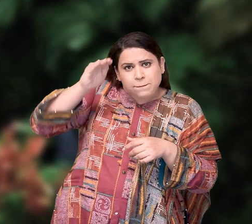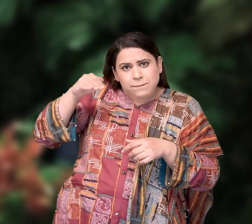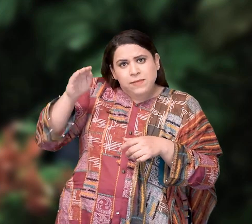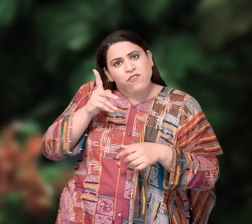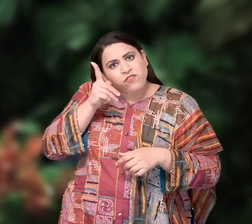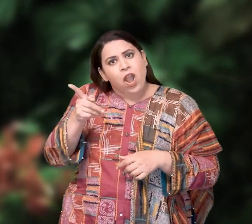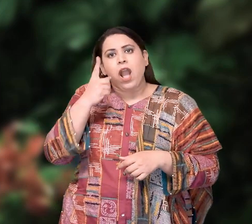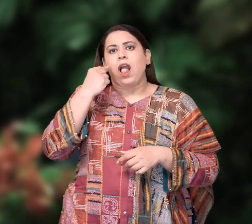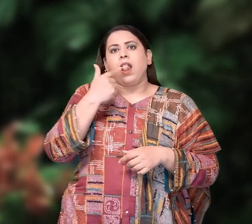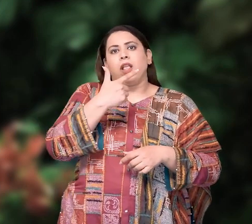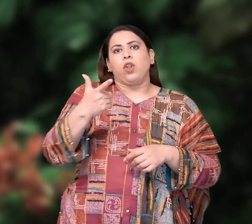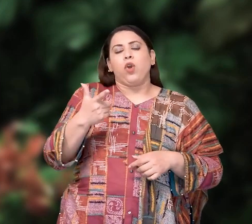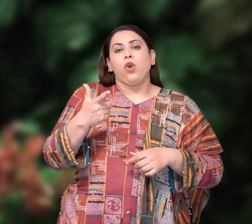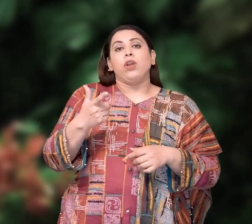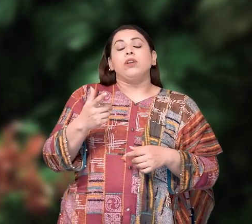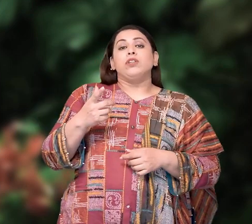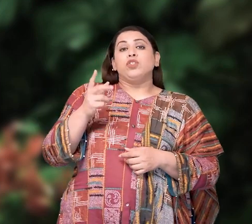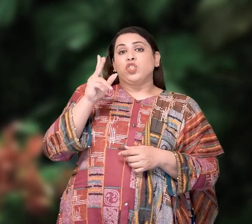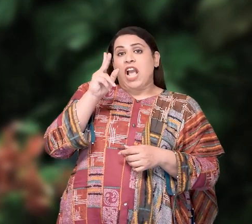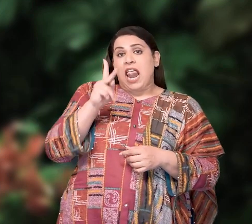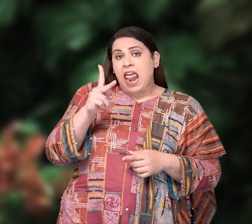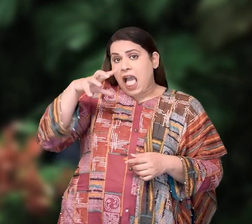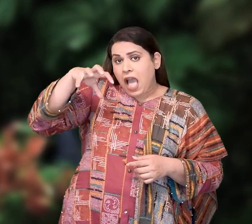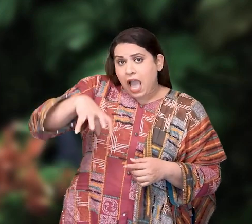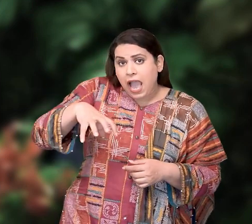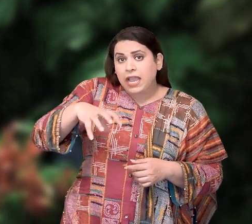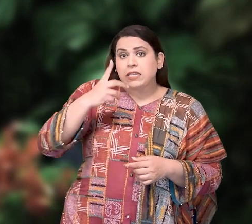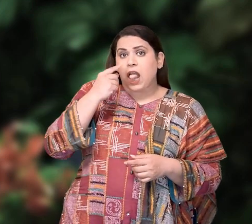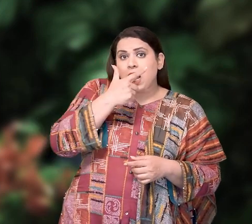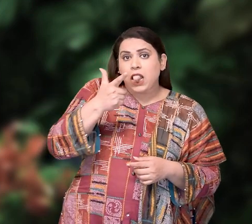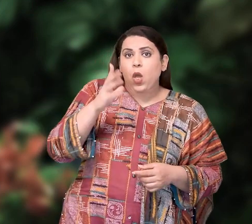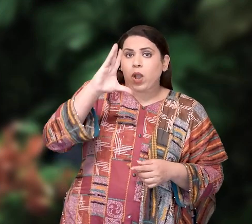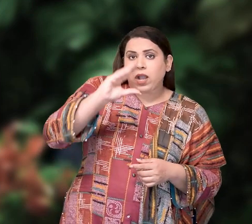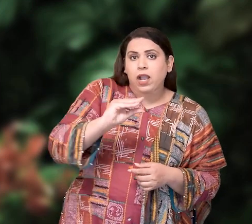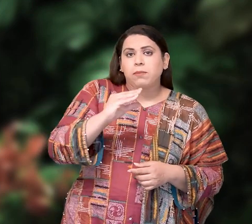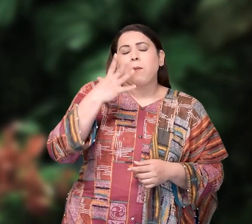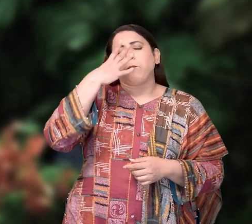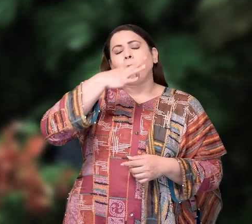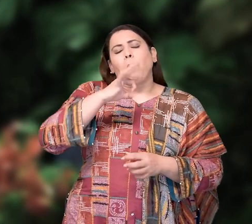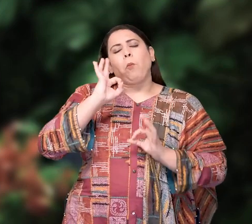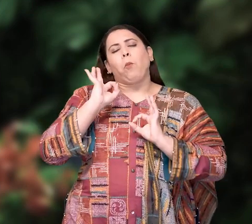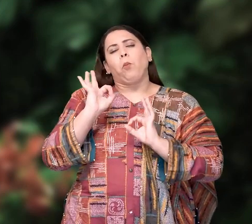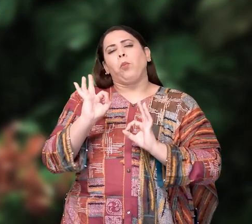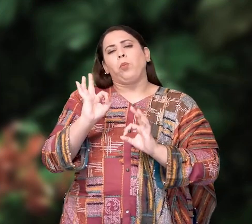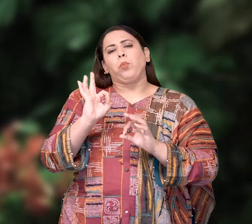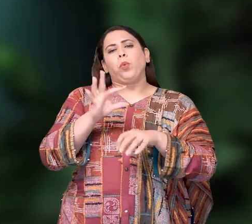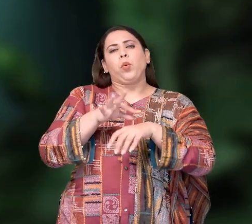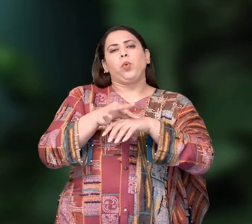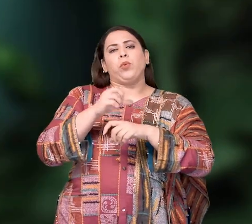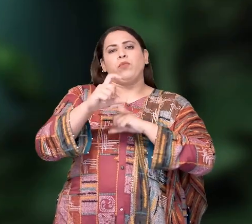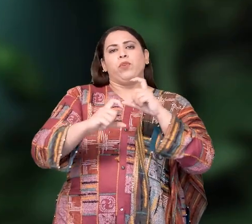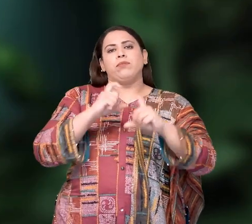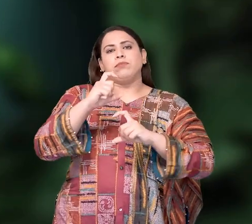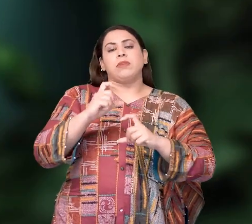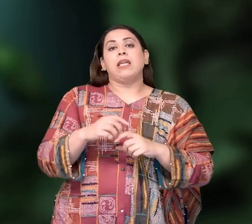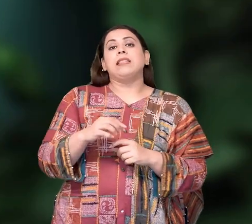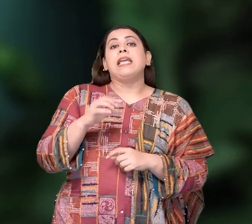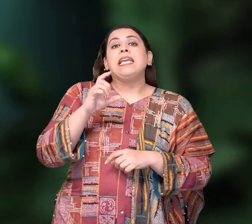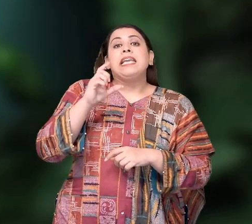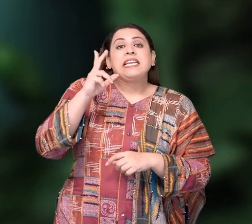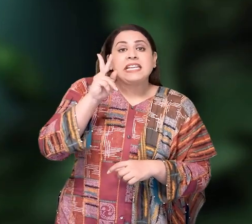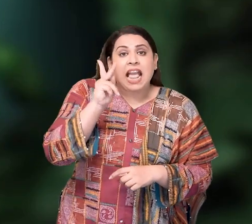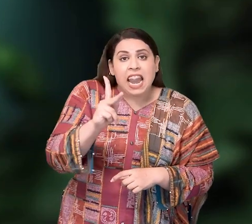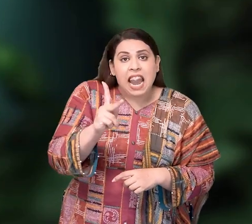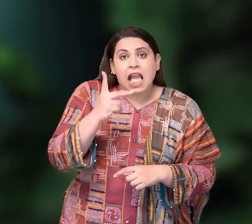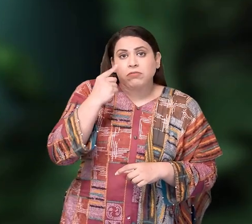are a religious minority which have one of the most beautiful cultures in Pakistan. The Kalash language is one